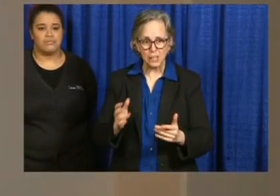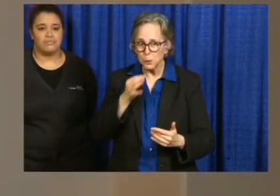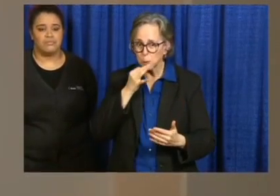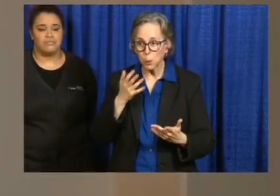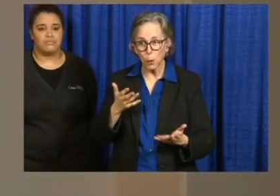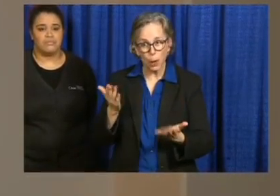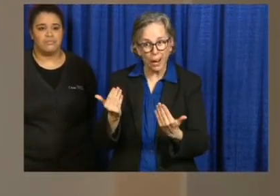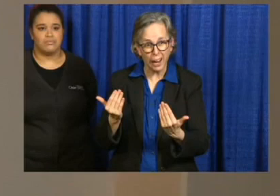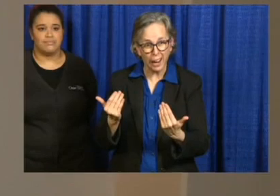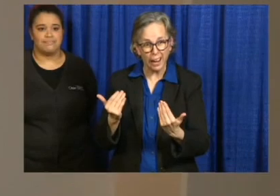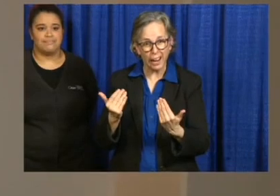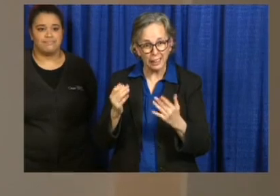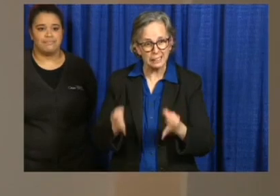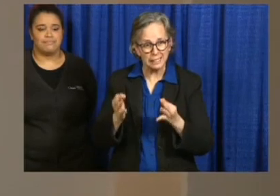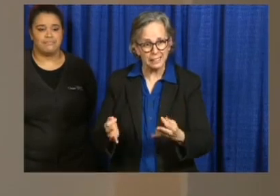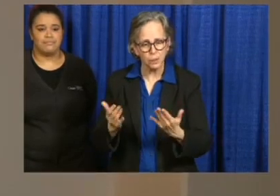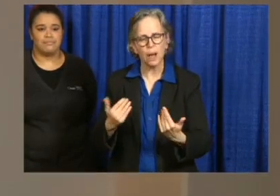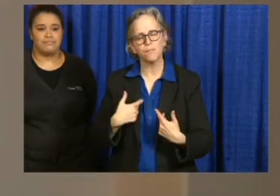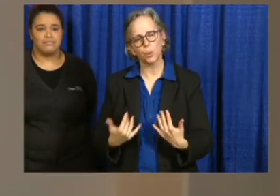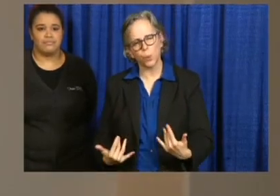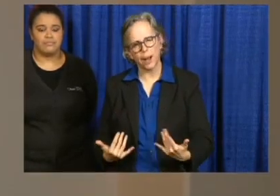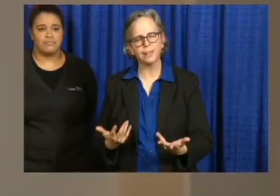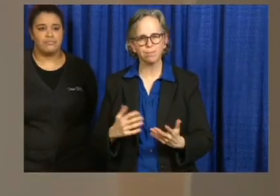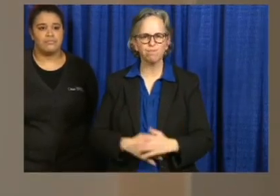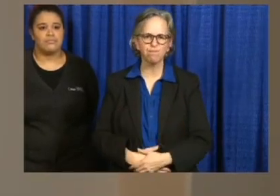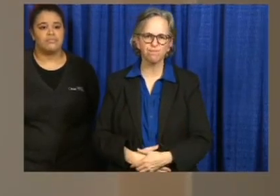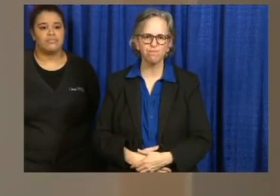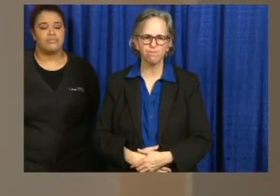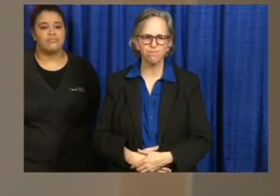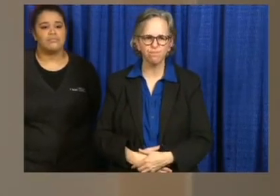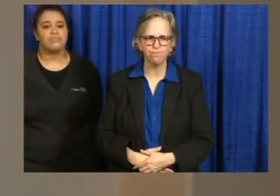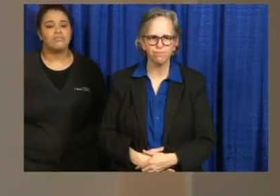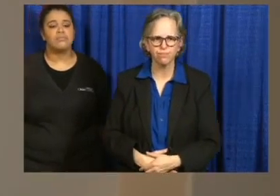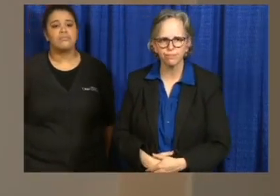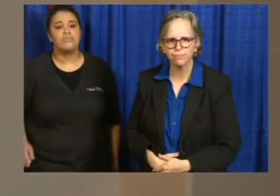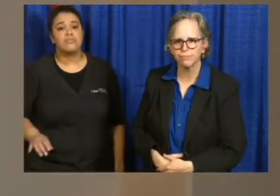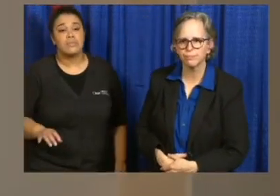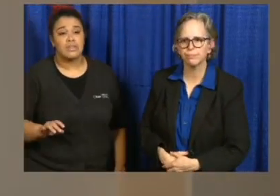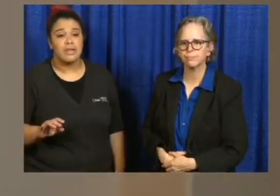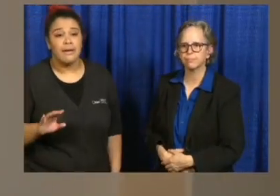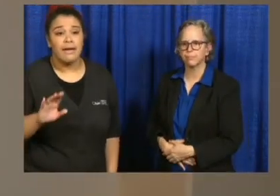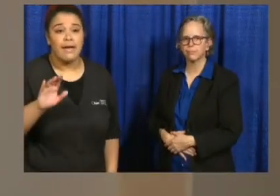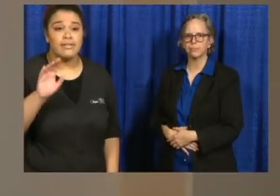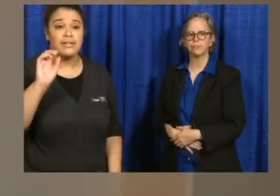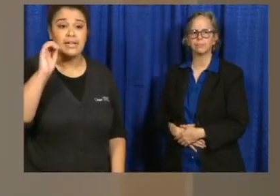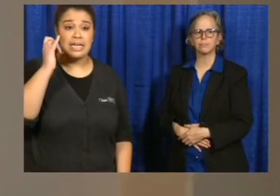this. And what about the resources that would be available if that were to be approved?